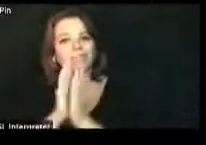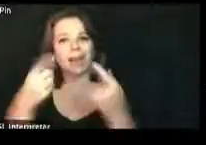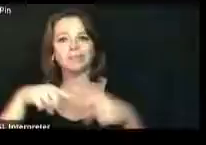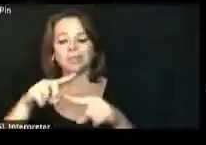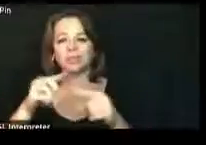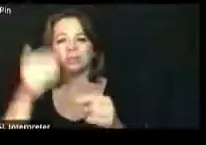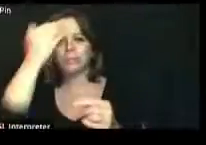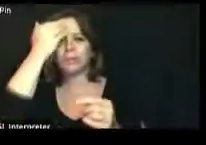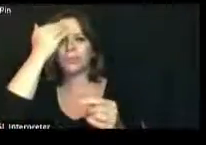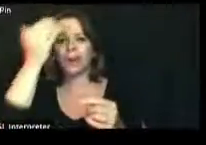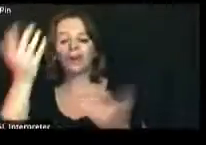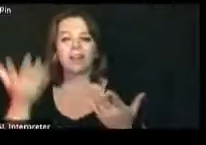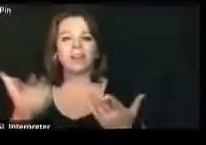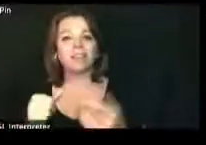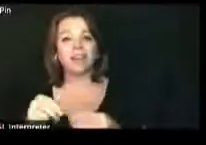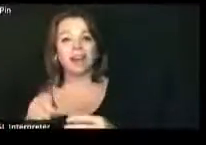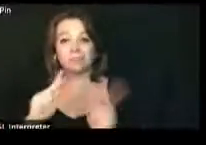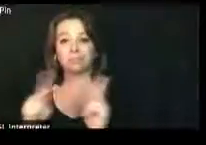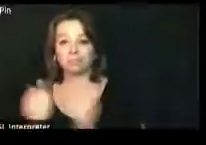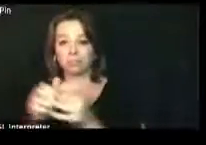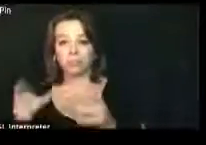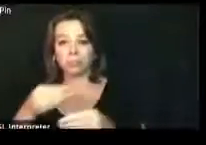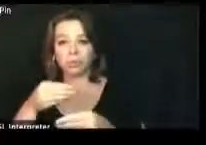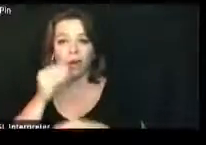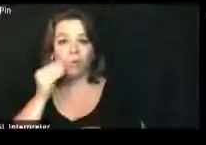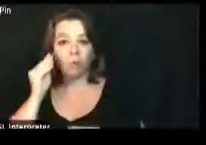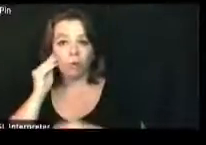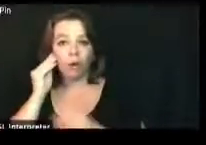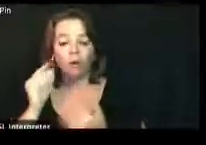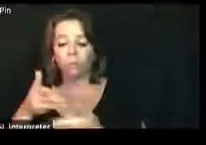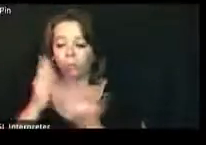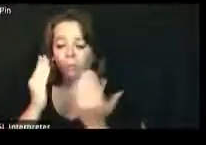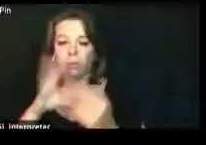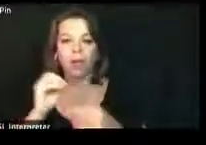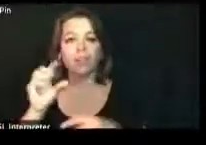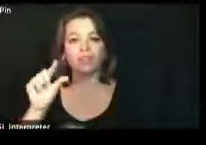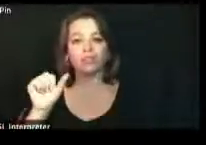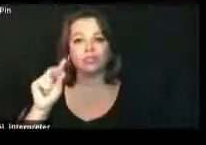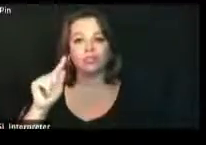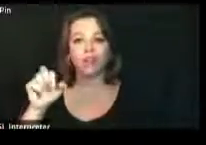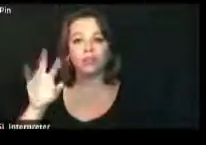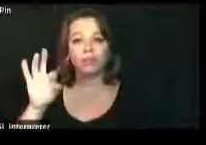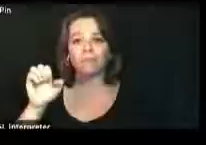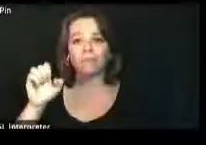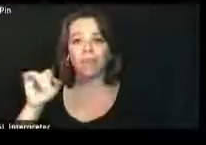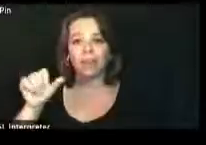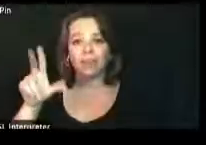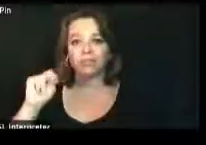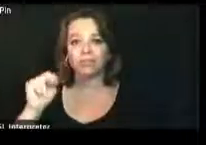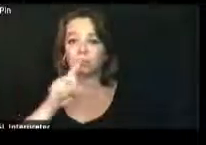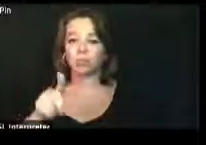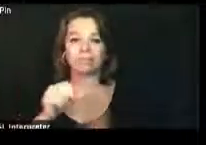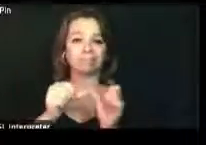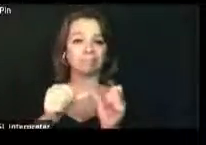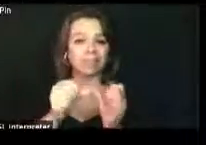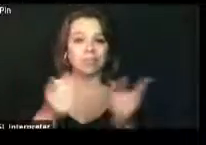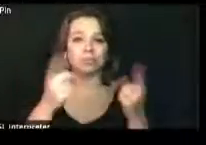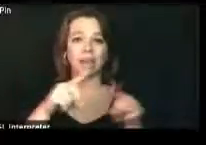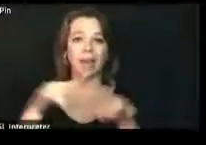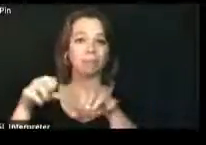displacement, homelessness, and gentrification continues to occur, it's very important that we stay together and that we continue to